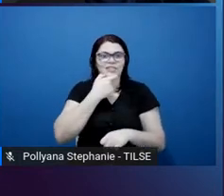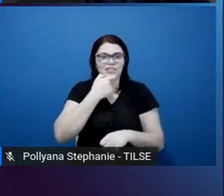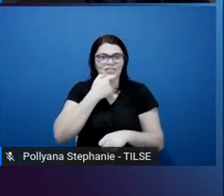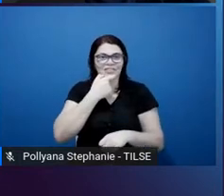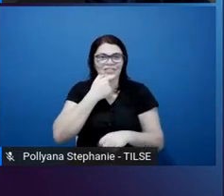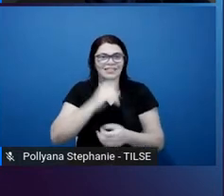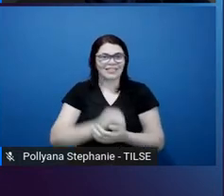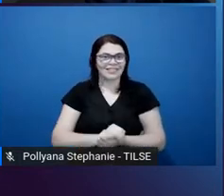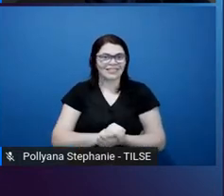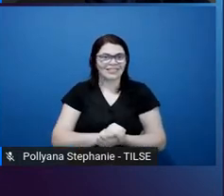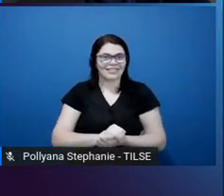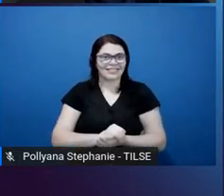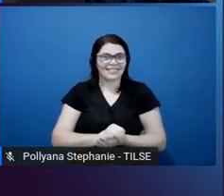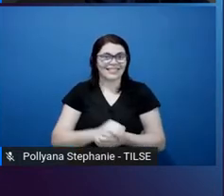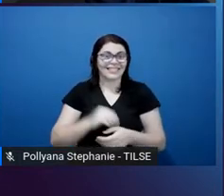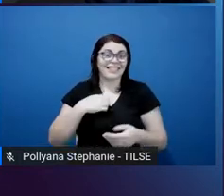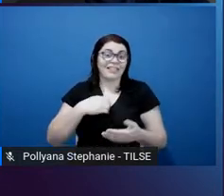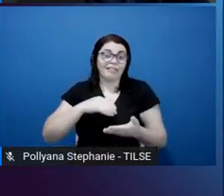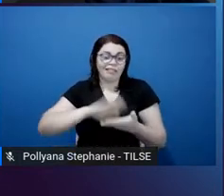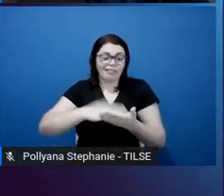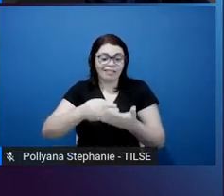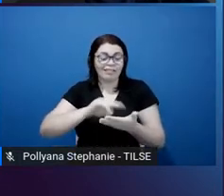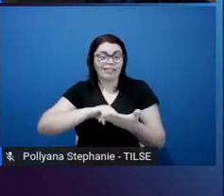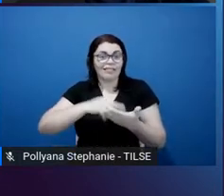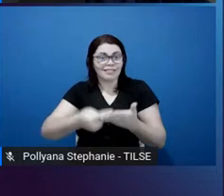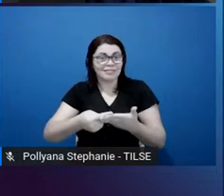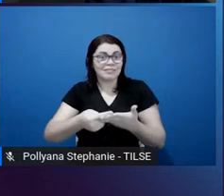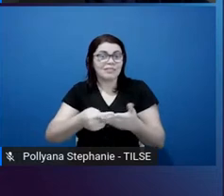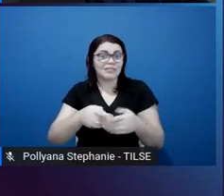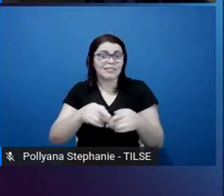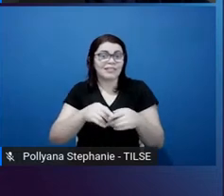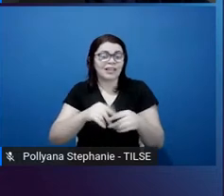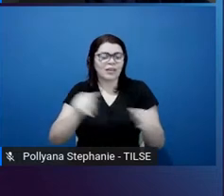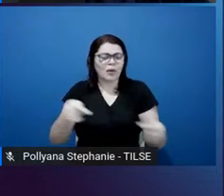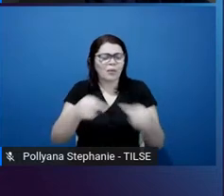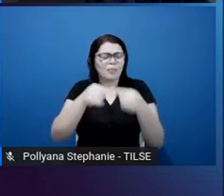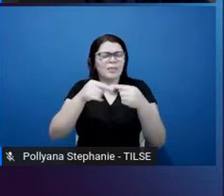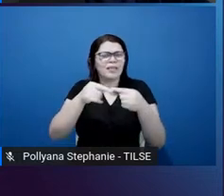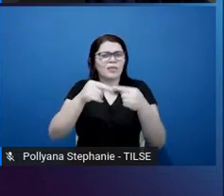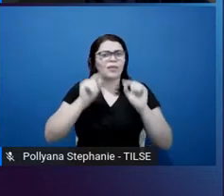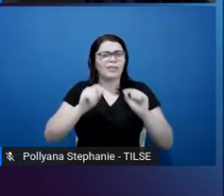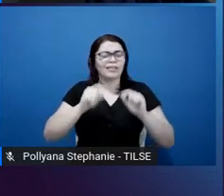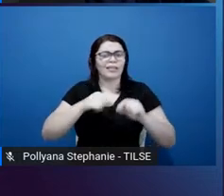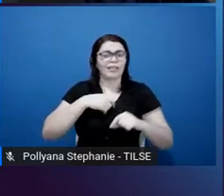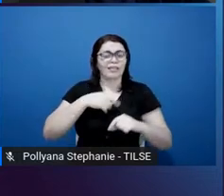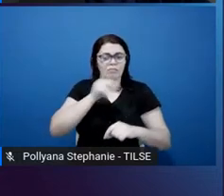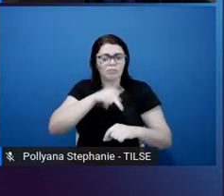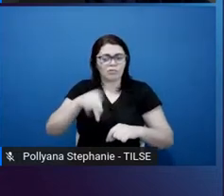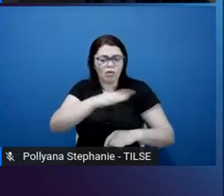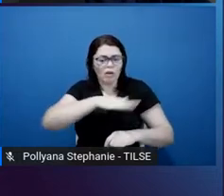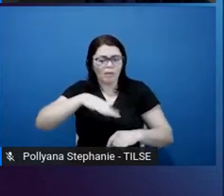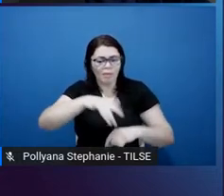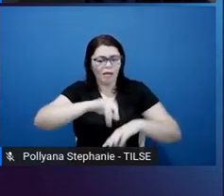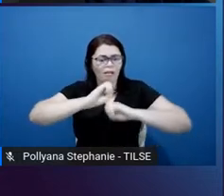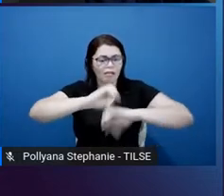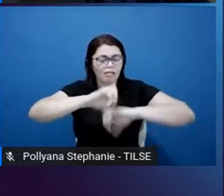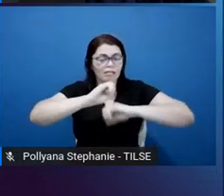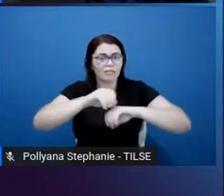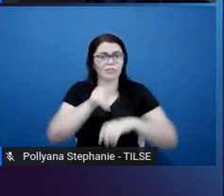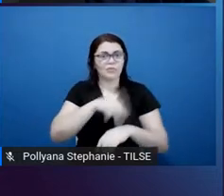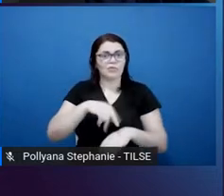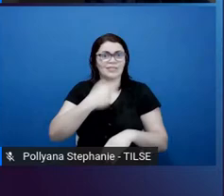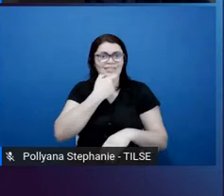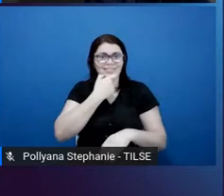roughly translates into English as Teacher Education Spaces for English Language Teachers, the program at the